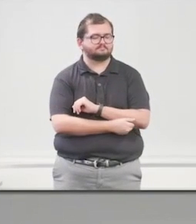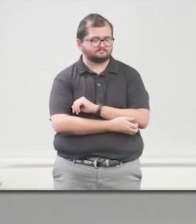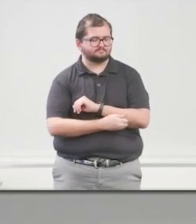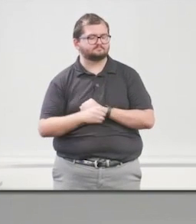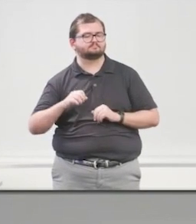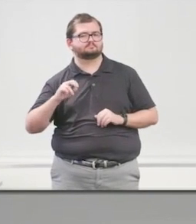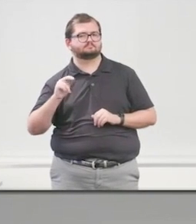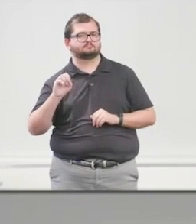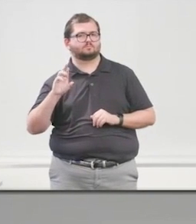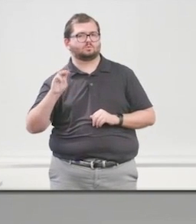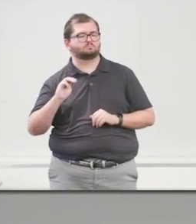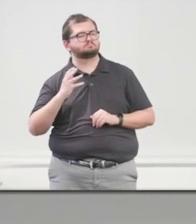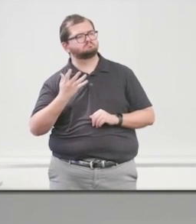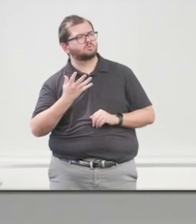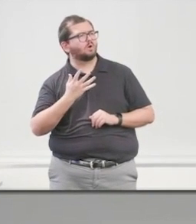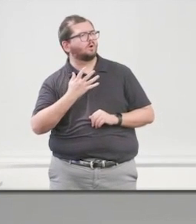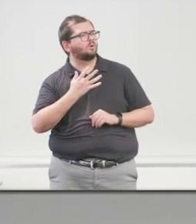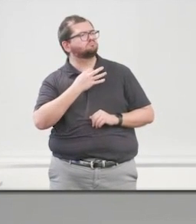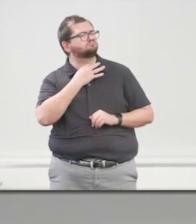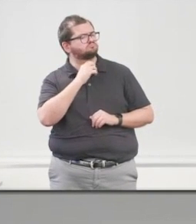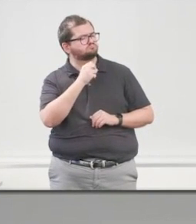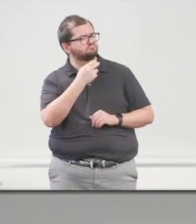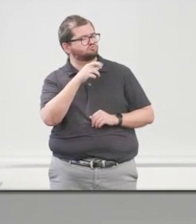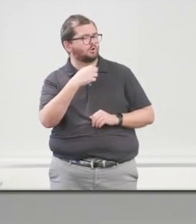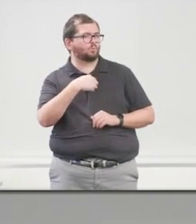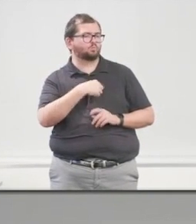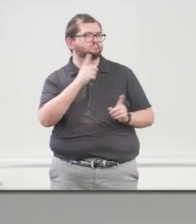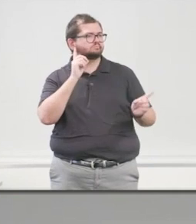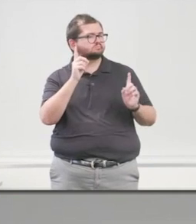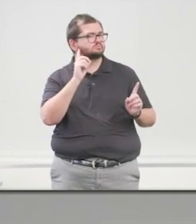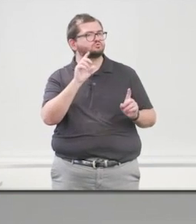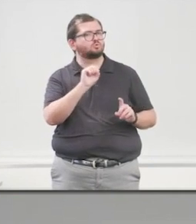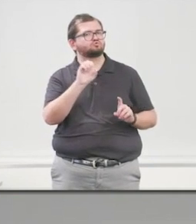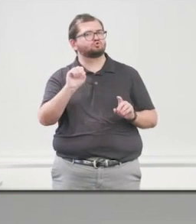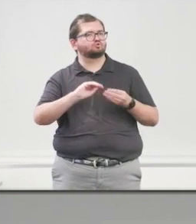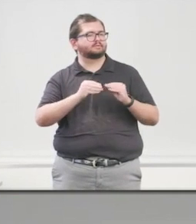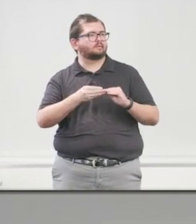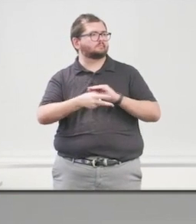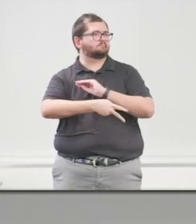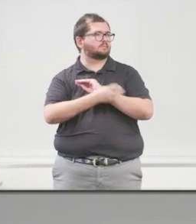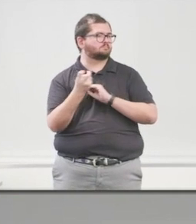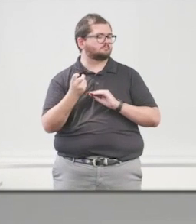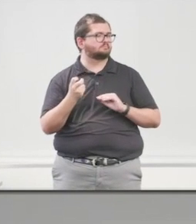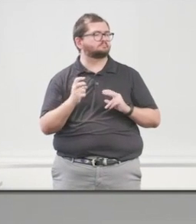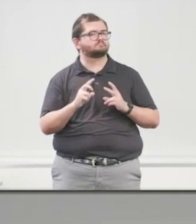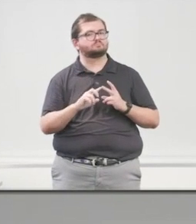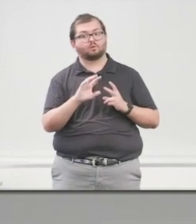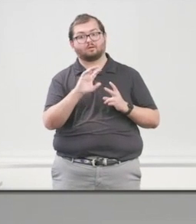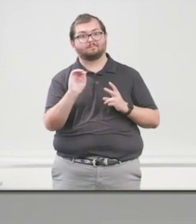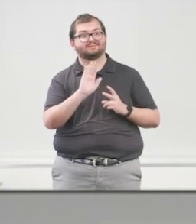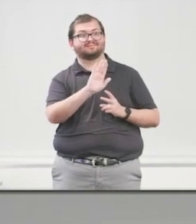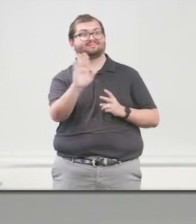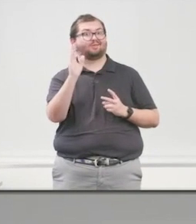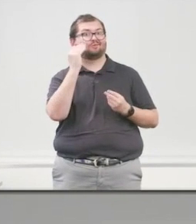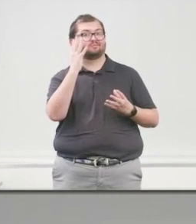that, and we all have heard about social security numbers being stolen, or companies having their